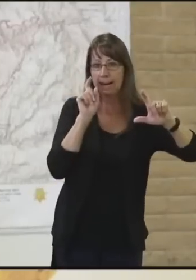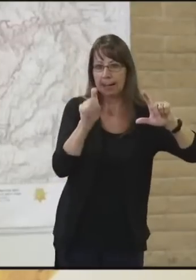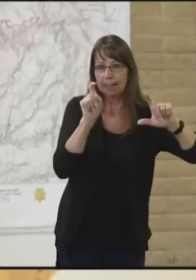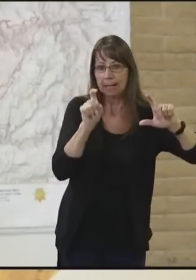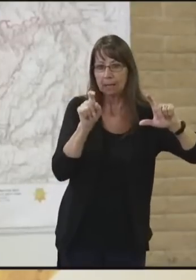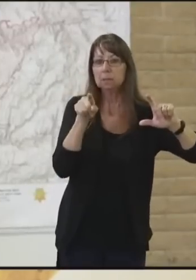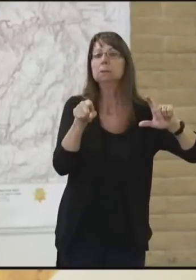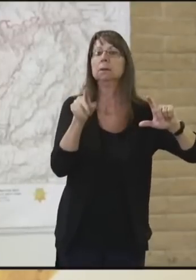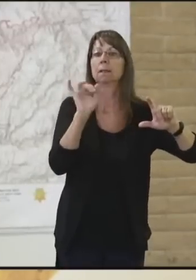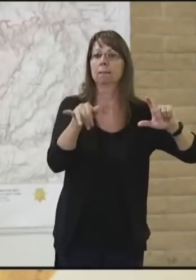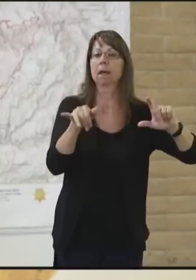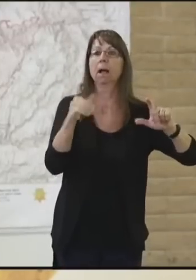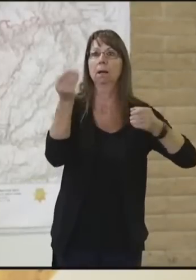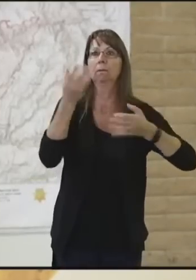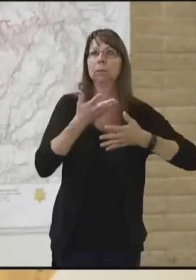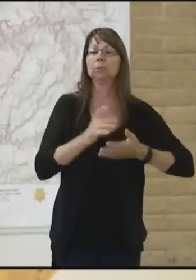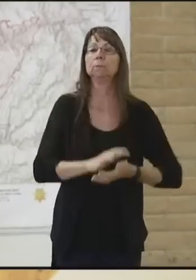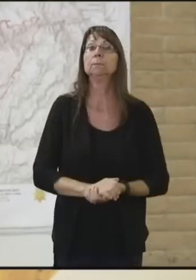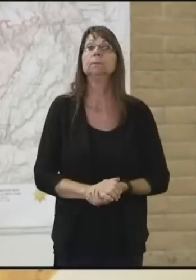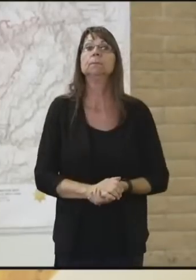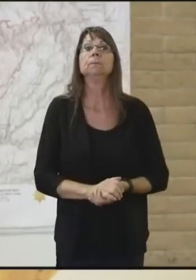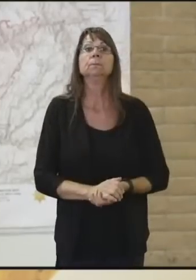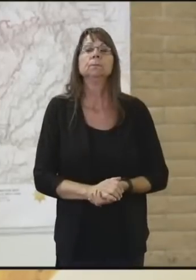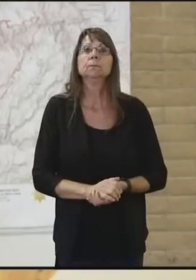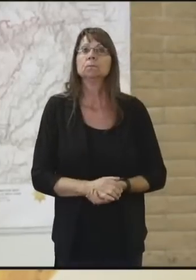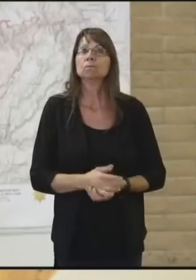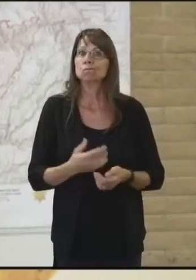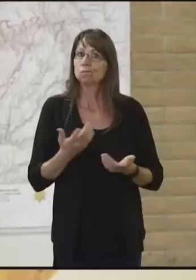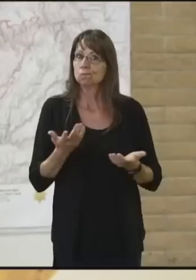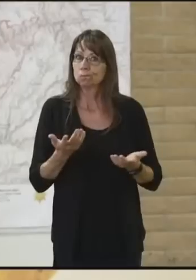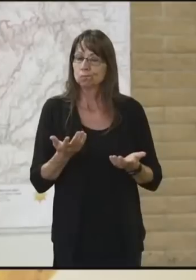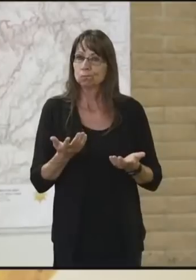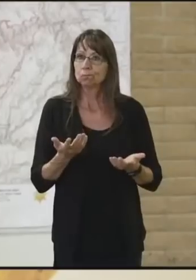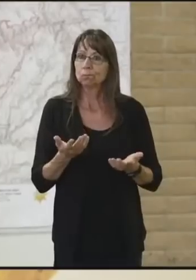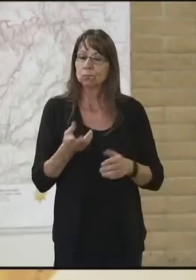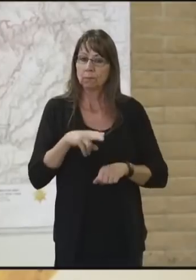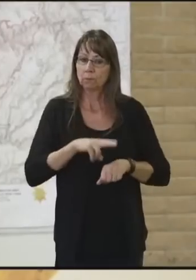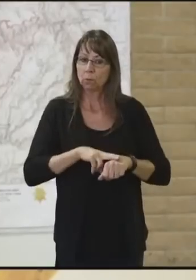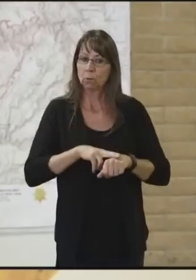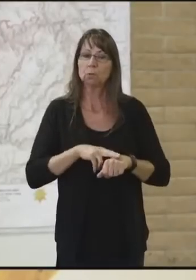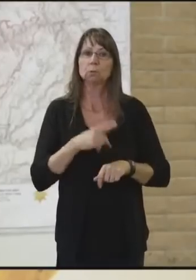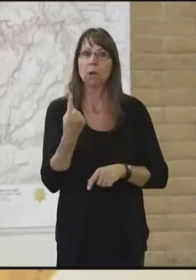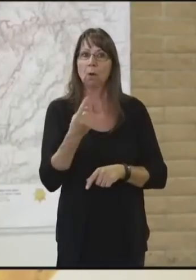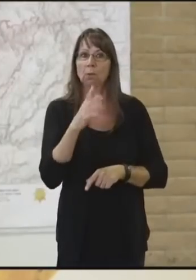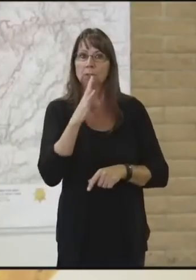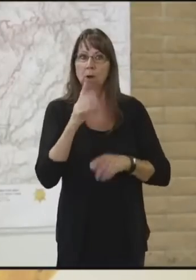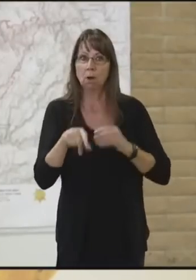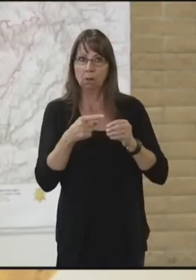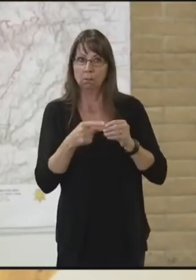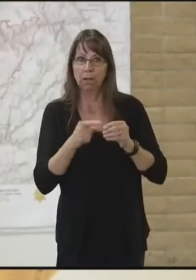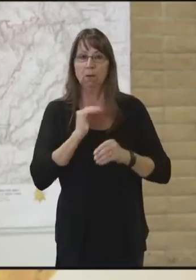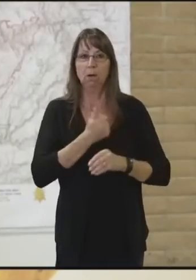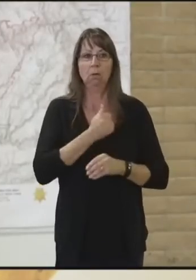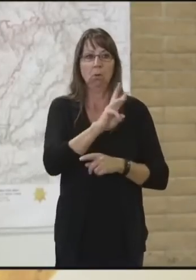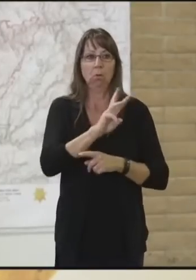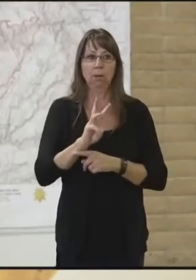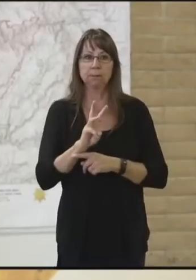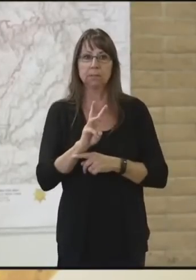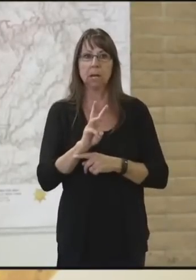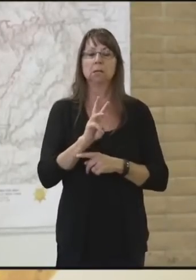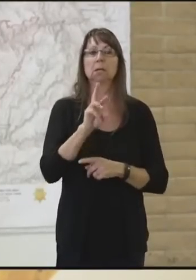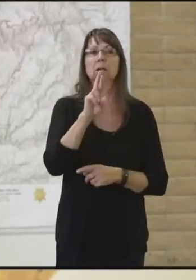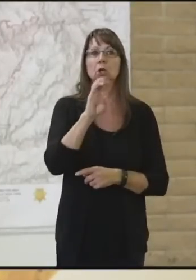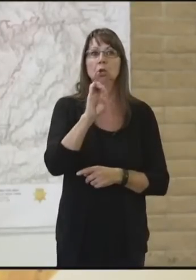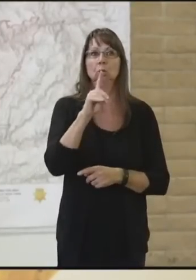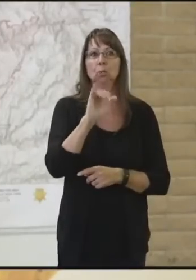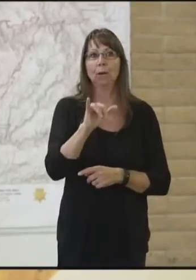fire. And then, as with every press conference that we have, we talk about our readyforwildfire.org website. If you